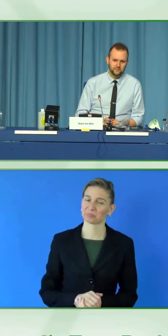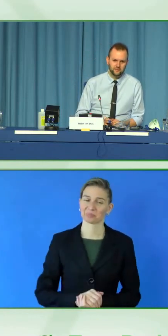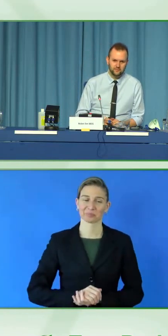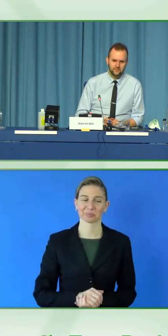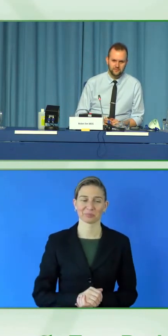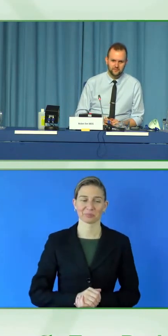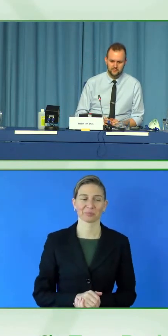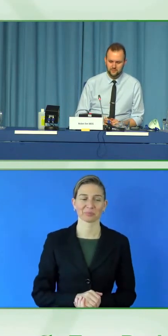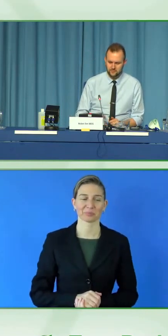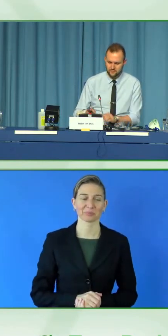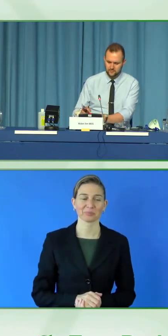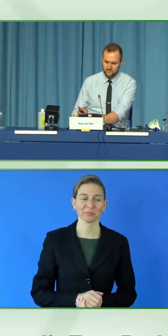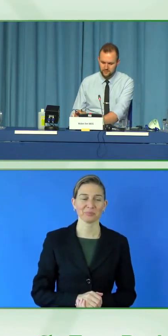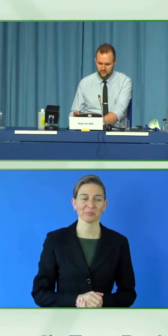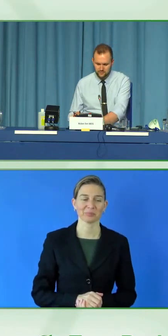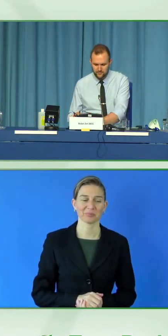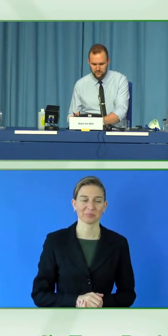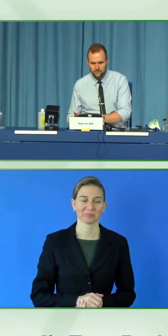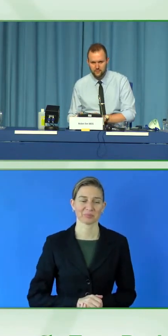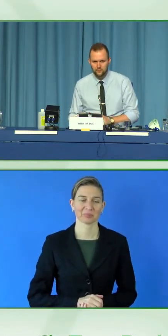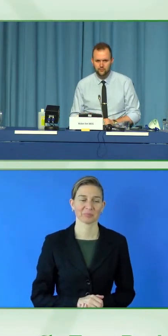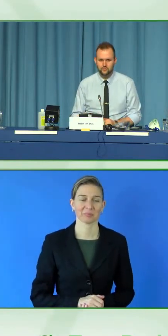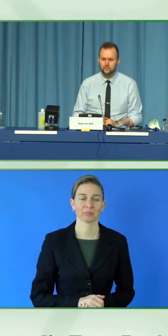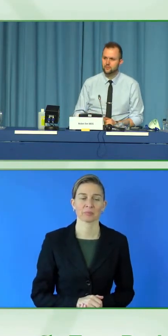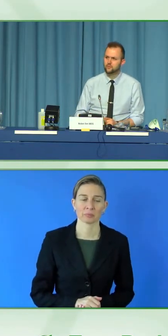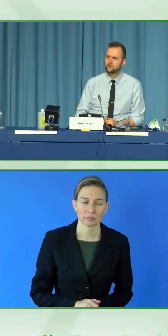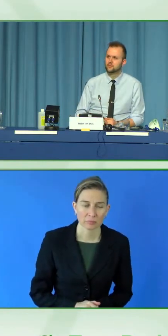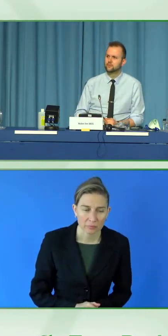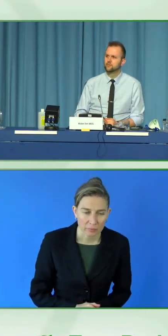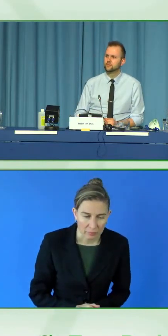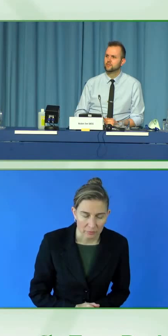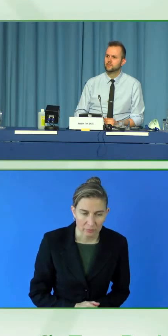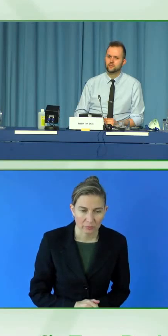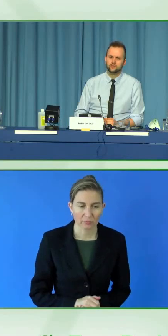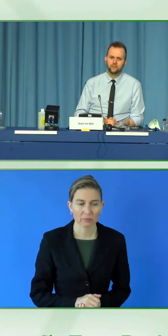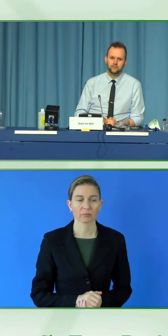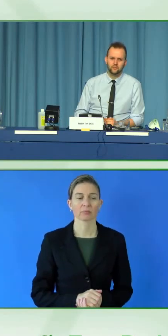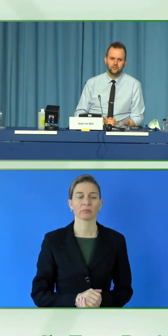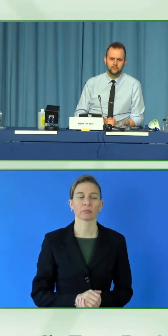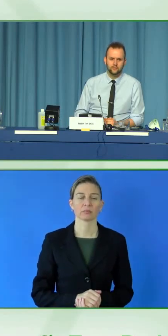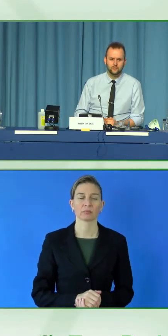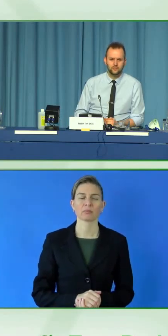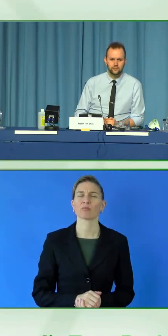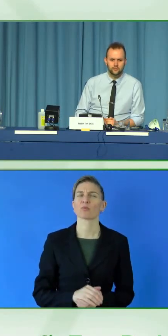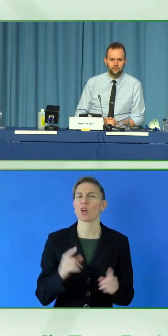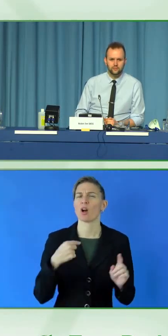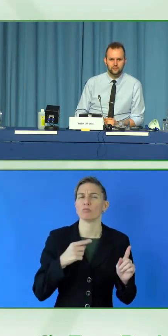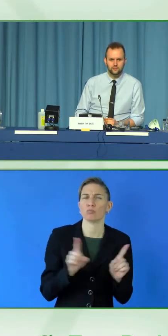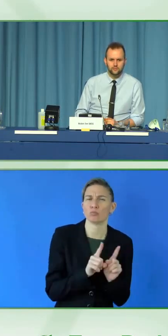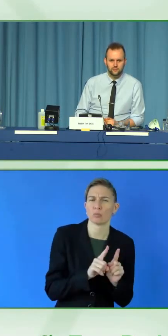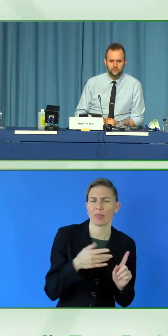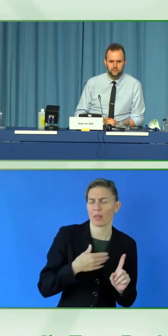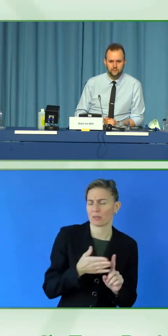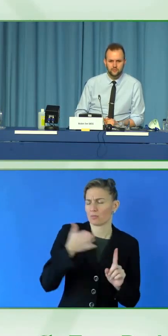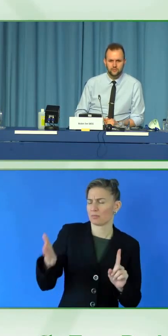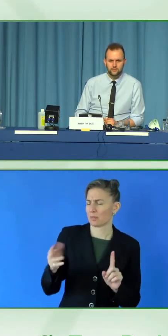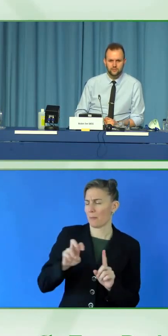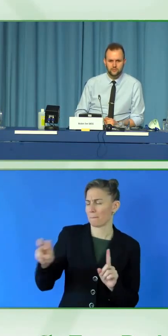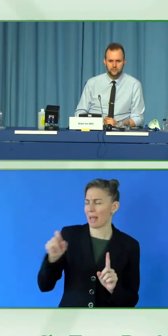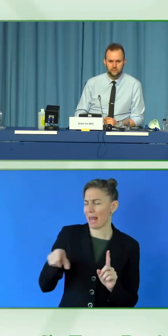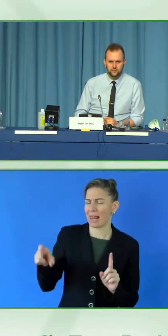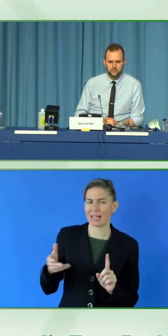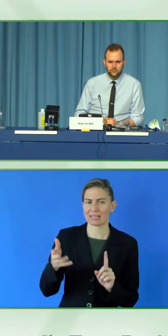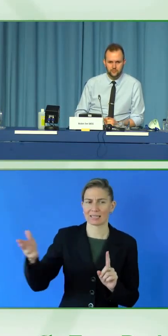Sure, I'll give you a quick one and then I'll turn to my fellow panelists. So government, often seems like